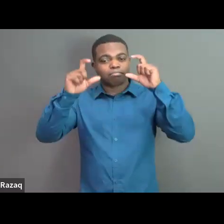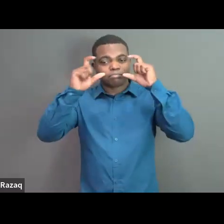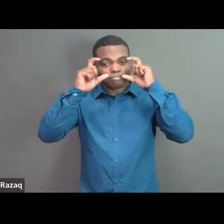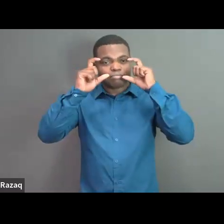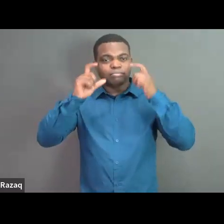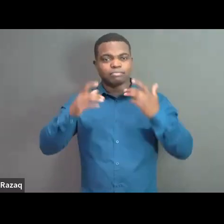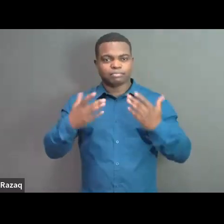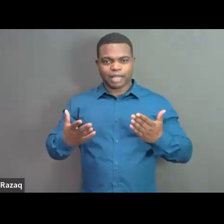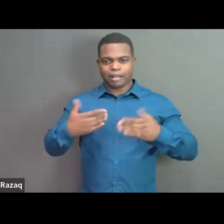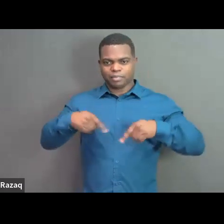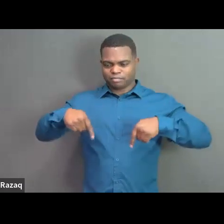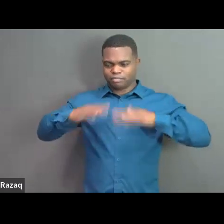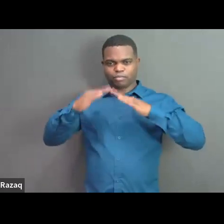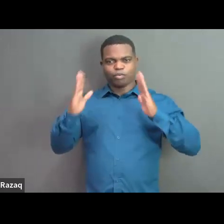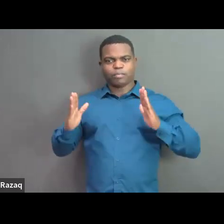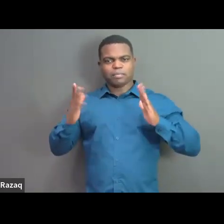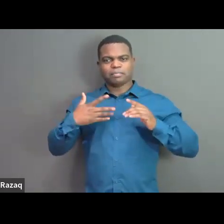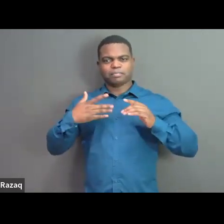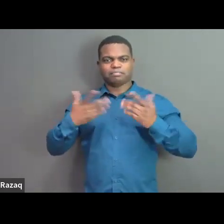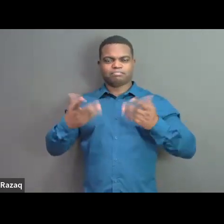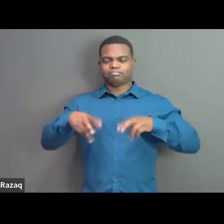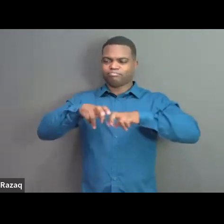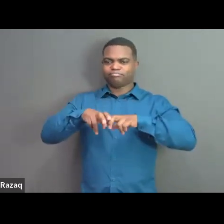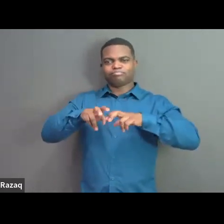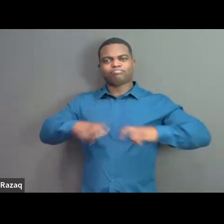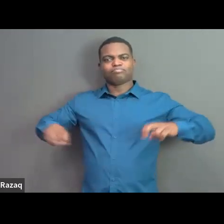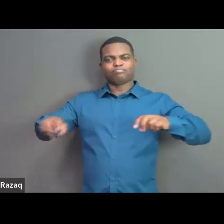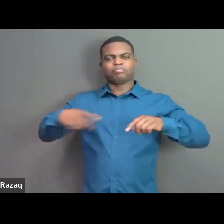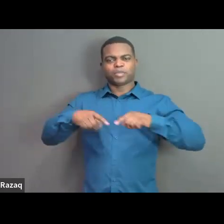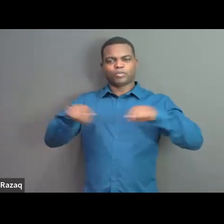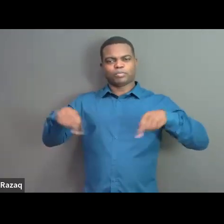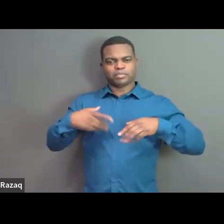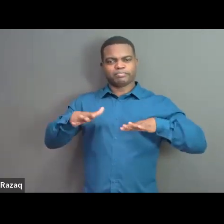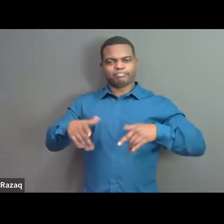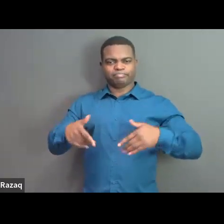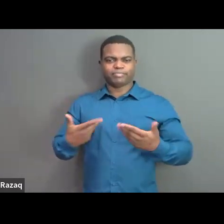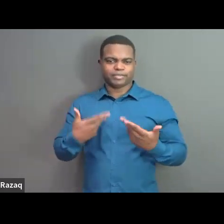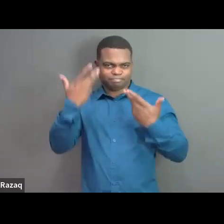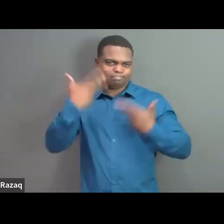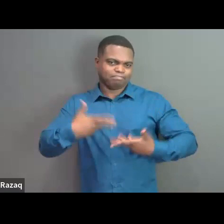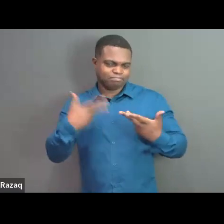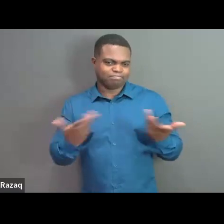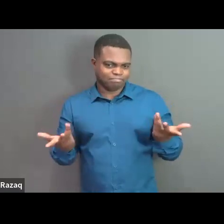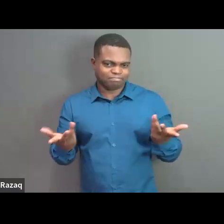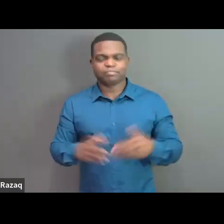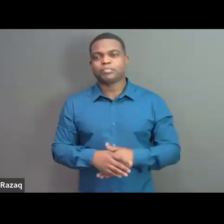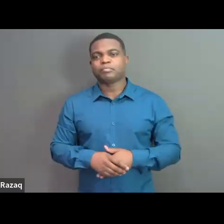The topic comes at the right time when of the